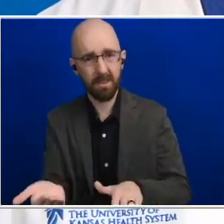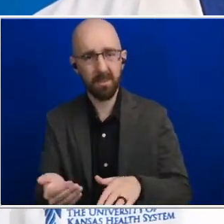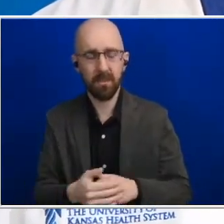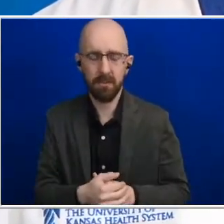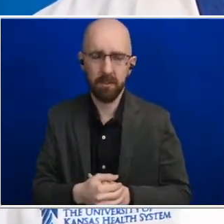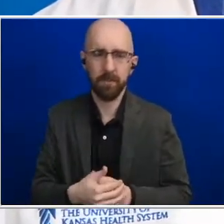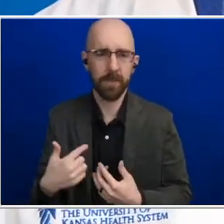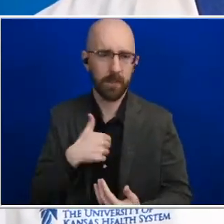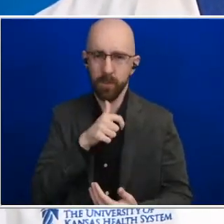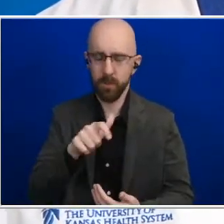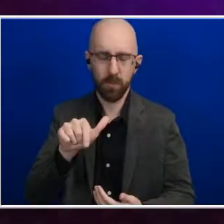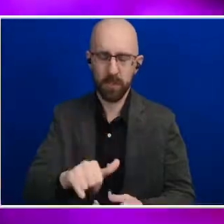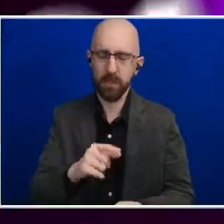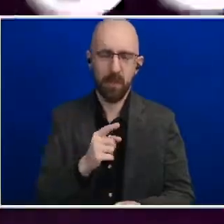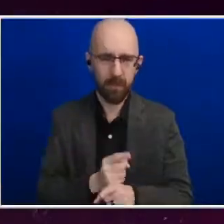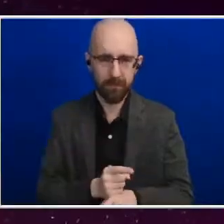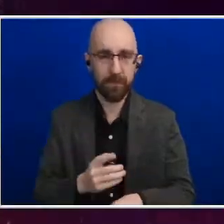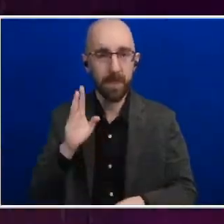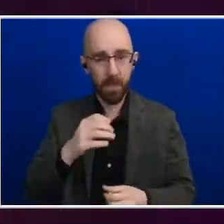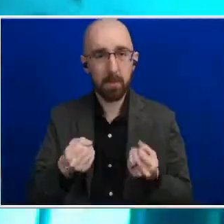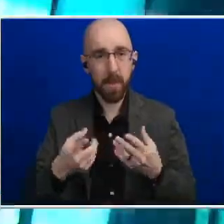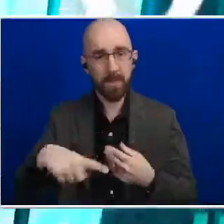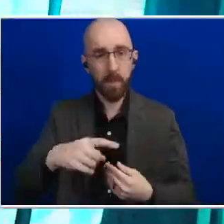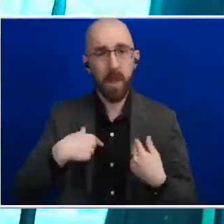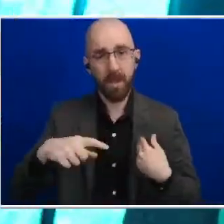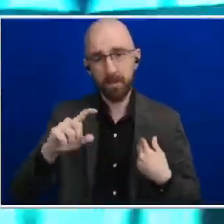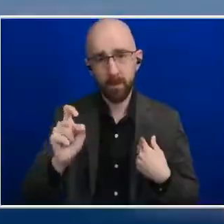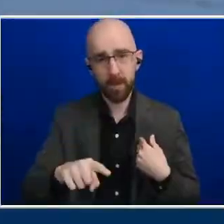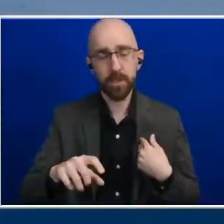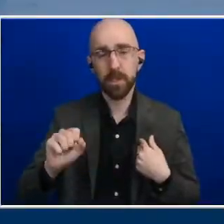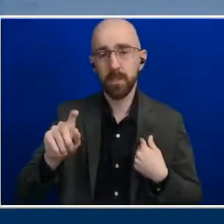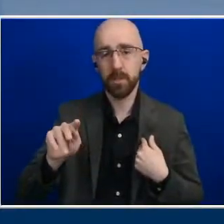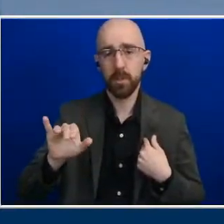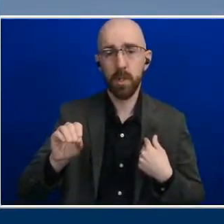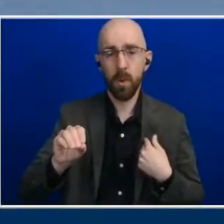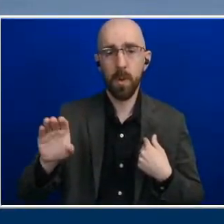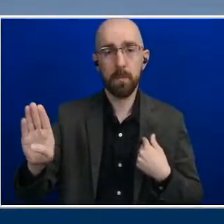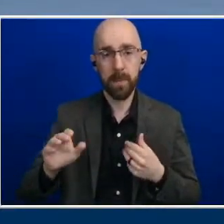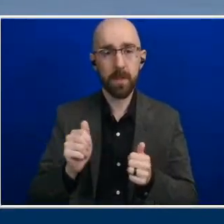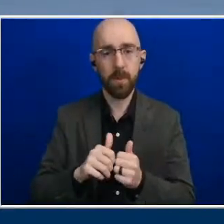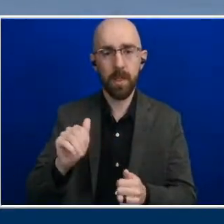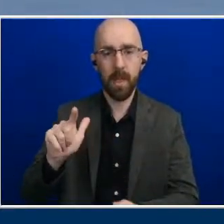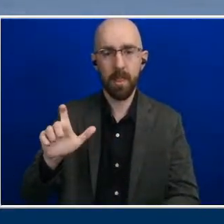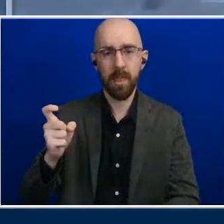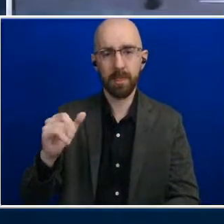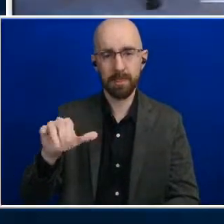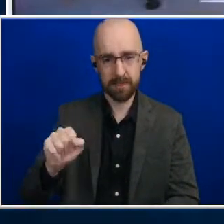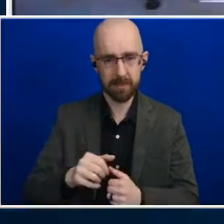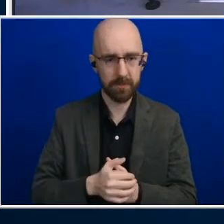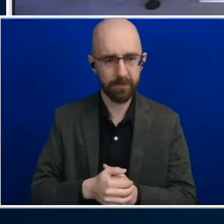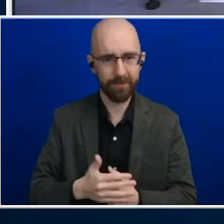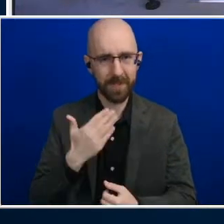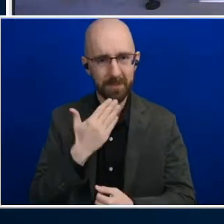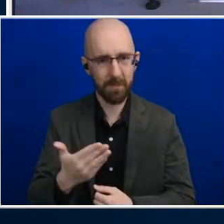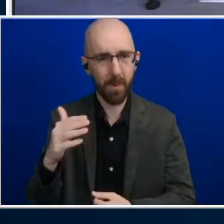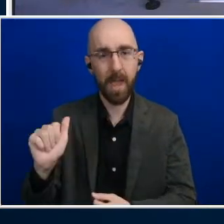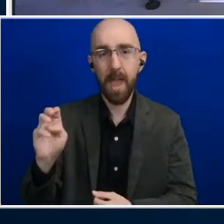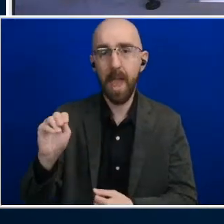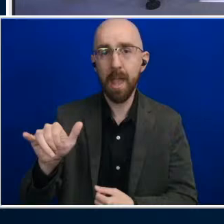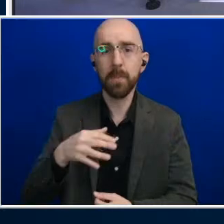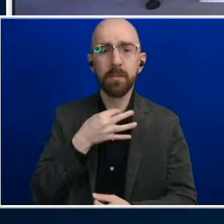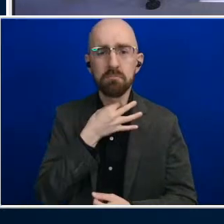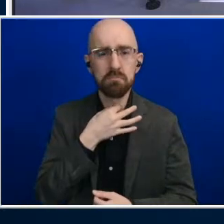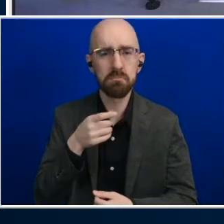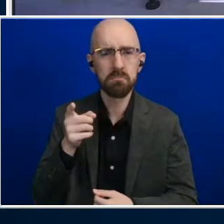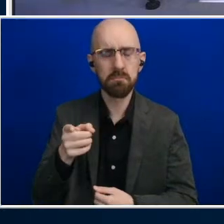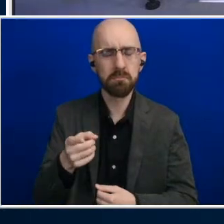know many of you have questions. Let's head to Studio B with Alexis Del Cid. Good morning. Amy has a great question. She'd like it if you could